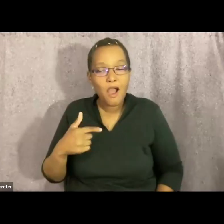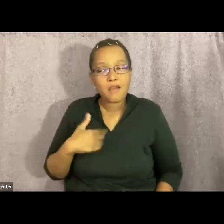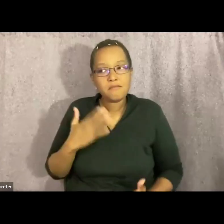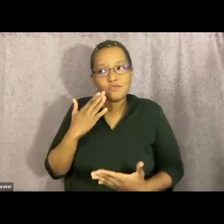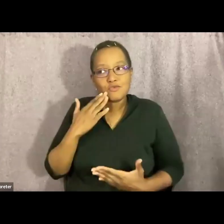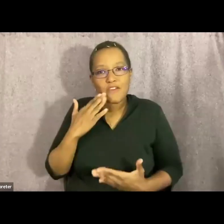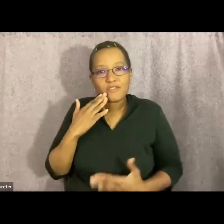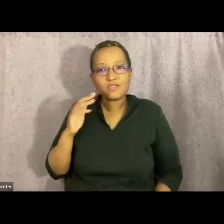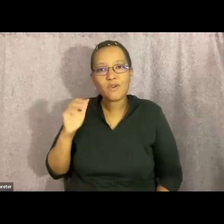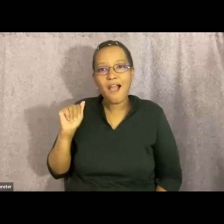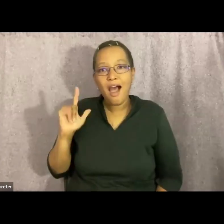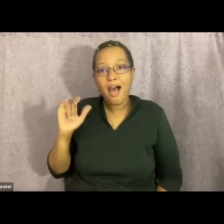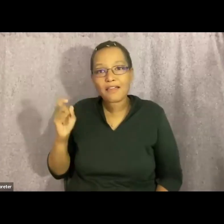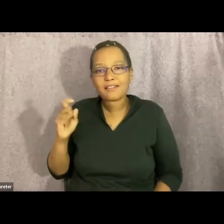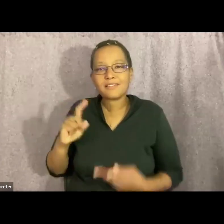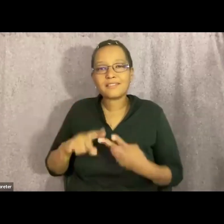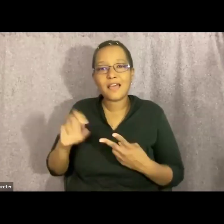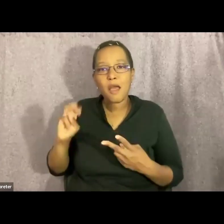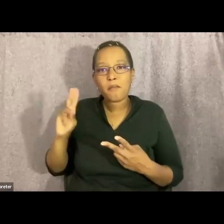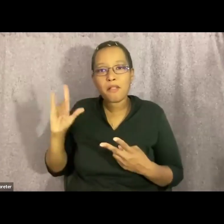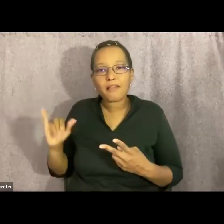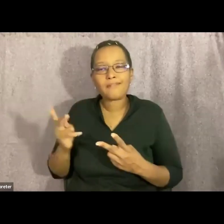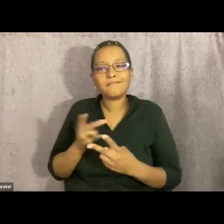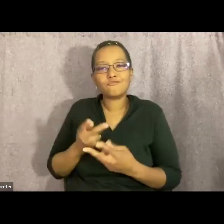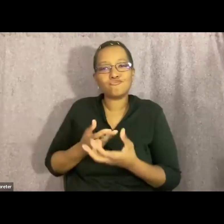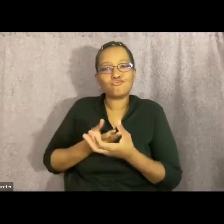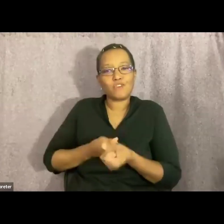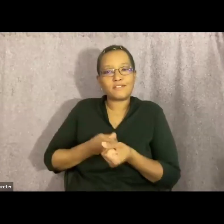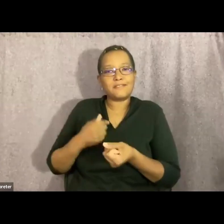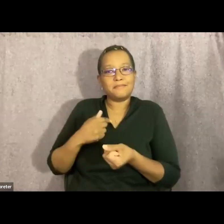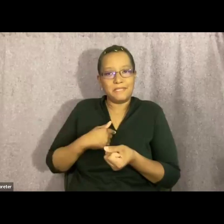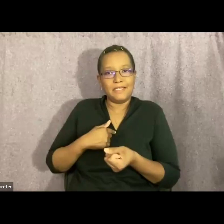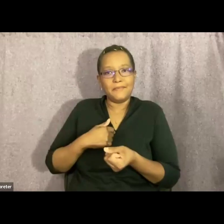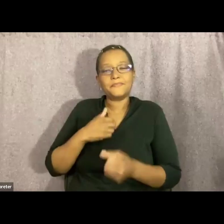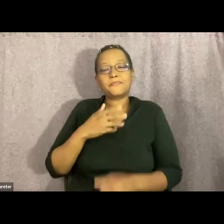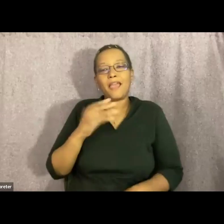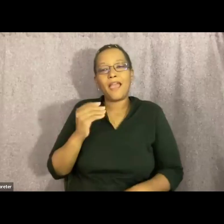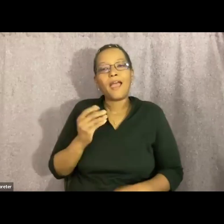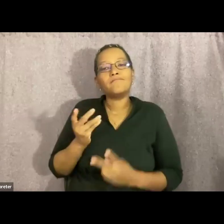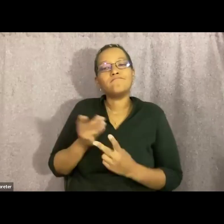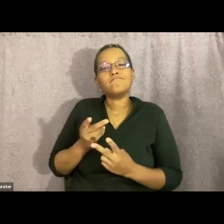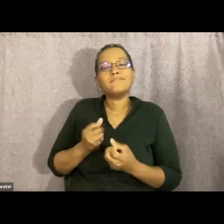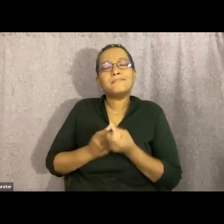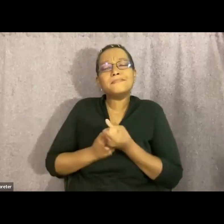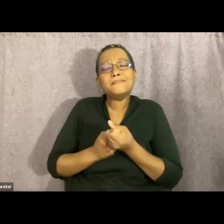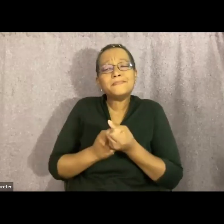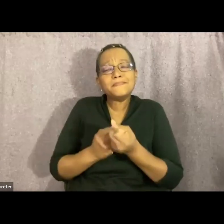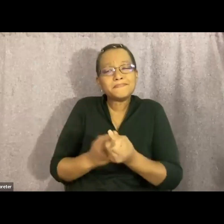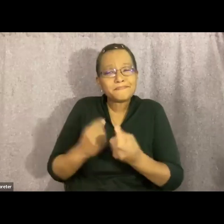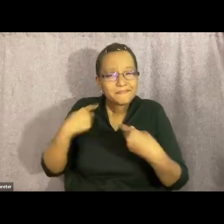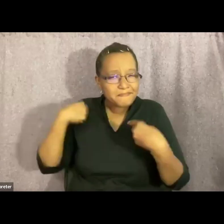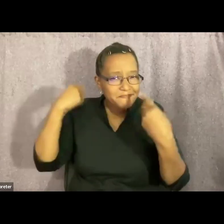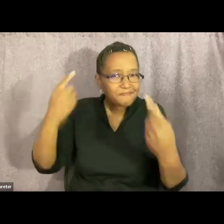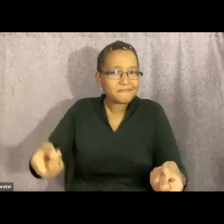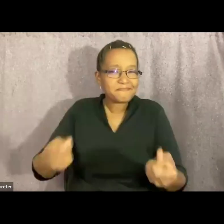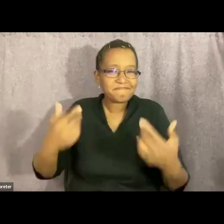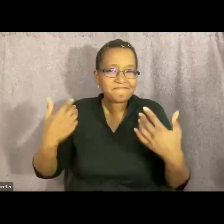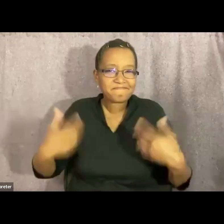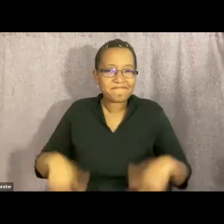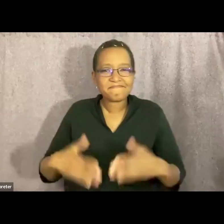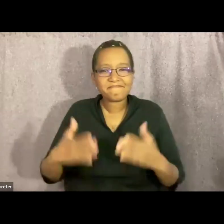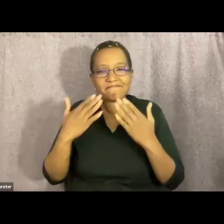to Alex and Emily for their trust in me, as well as their endless support. So with